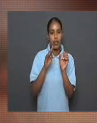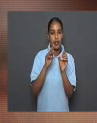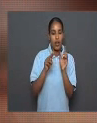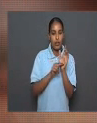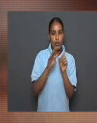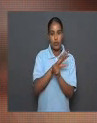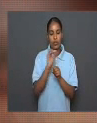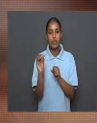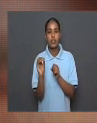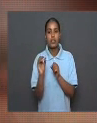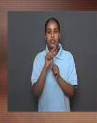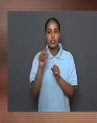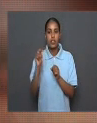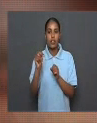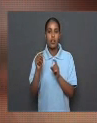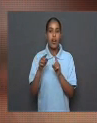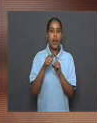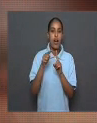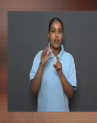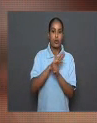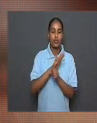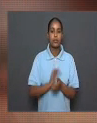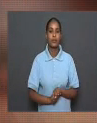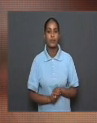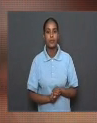zinc serves as the anode.